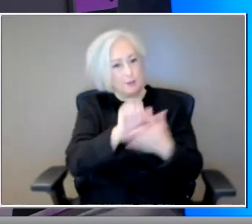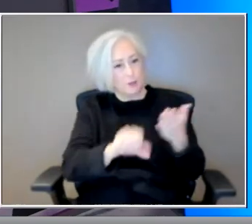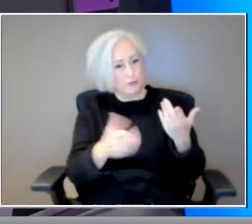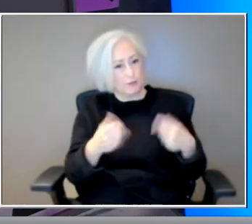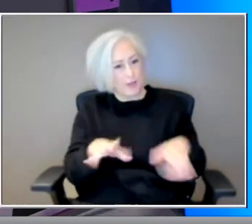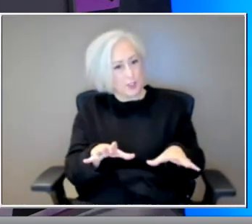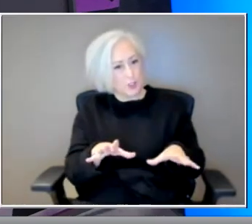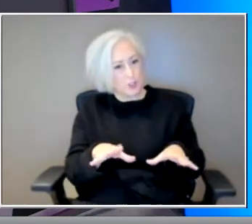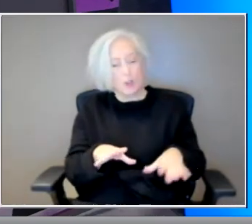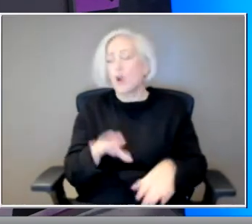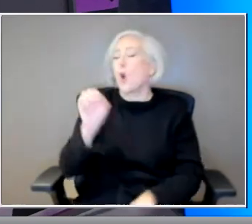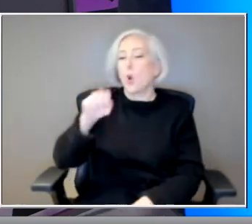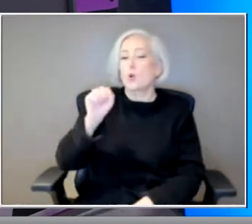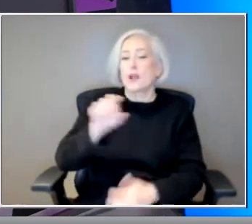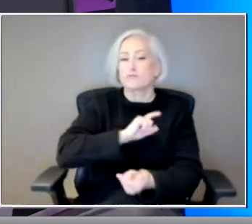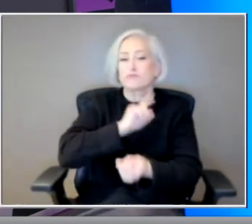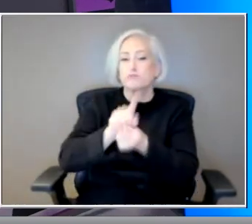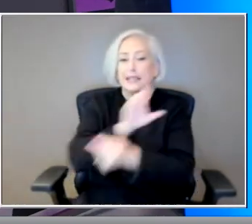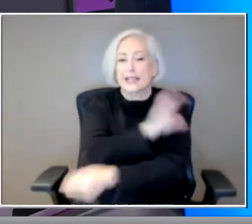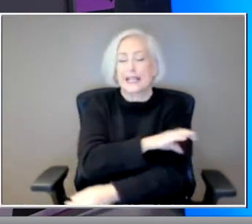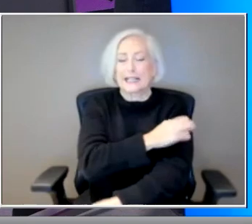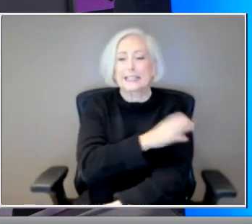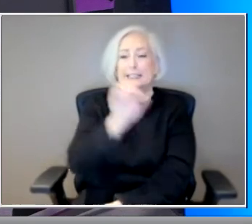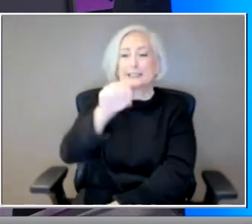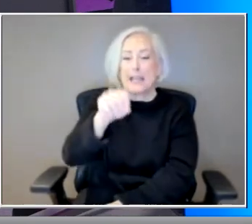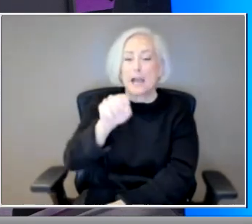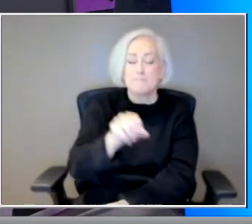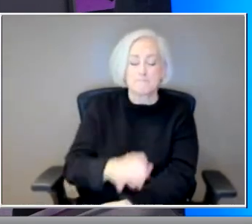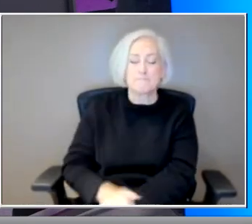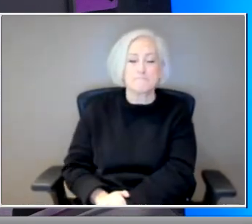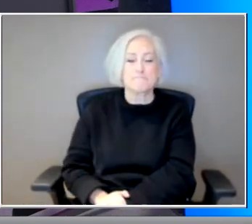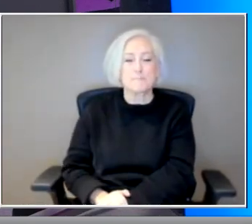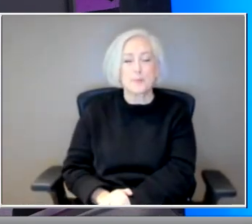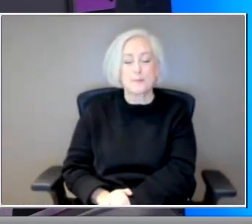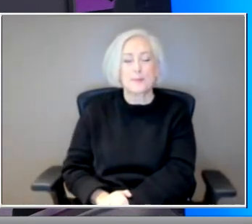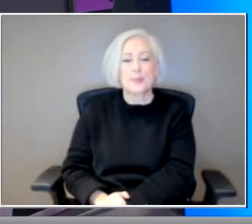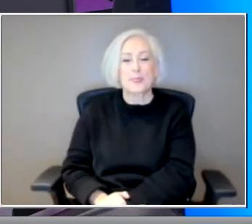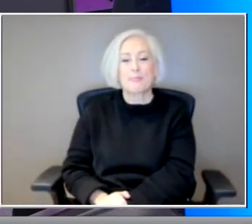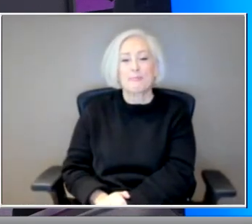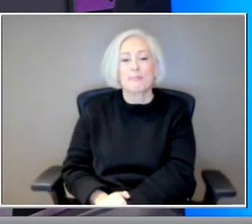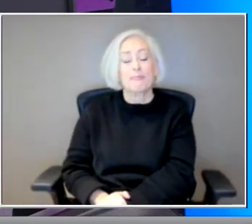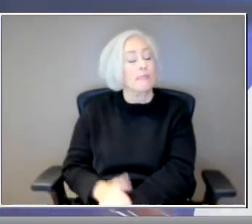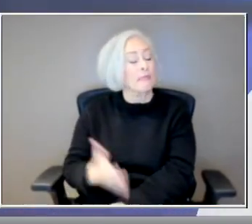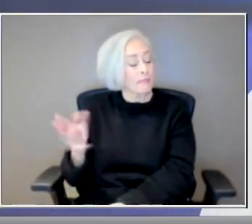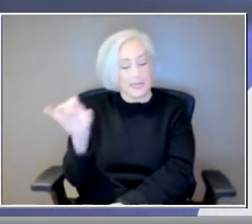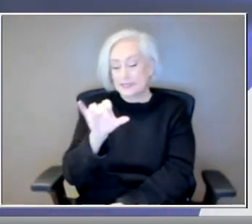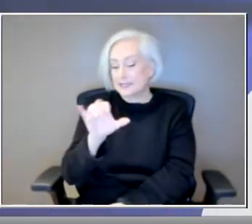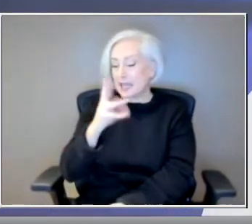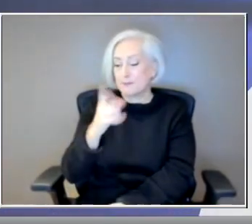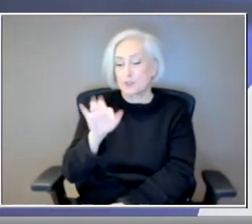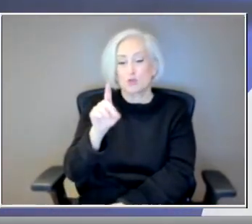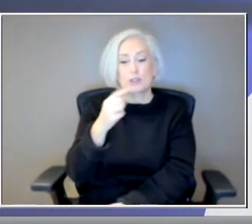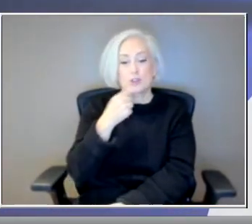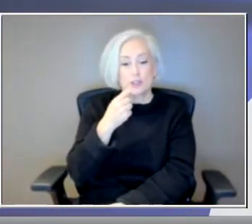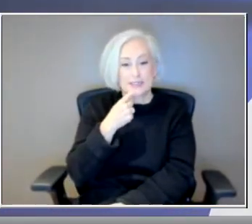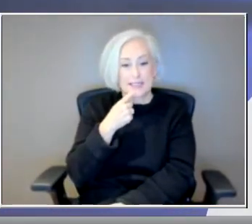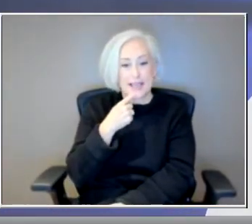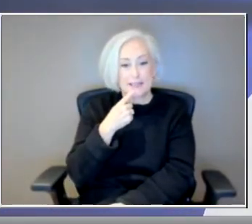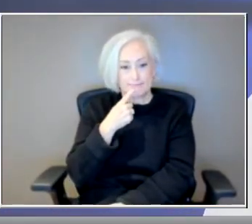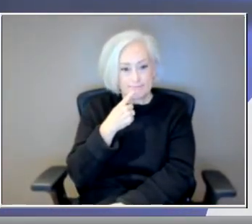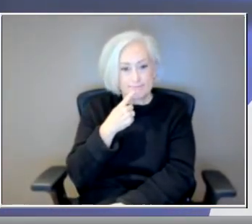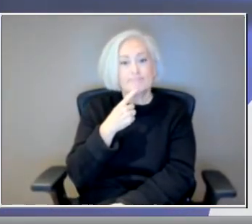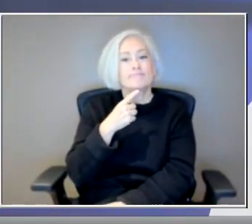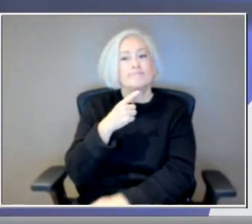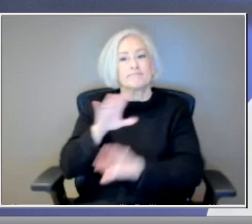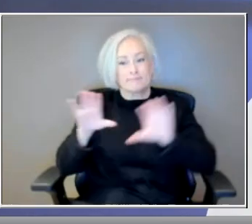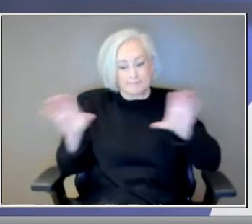we did after see once clinic, in the clinic, we saw in yeah. clinic, yeah, Okay. and then since then, yeah. But just like Richard's doing, being proactive is crucial. Having that